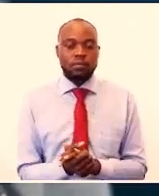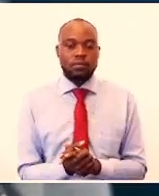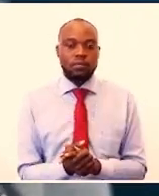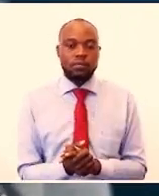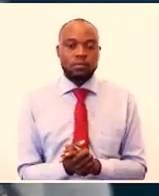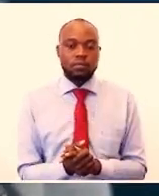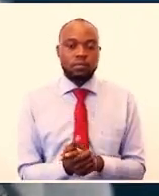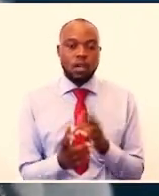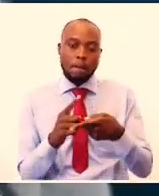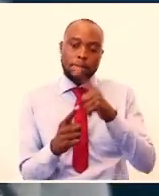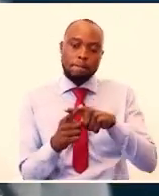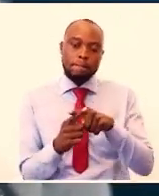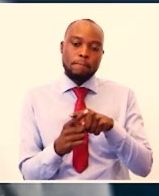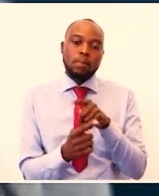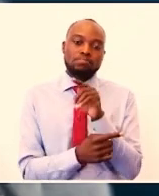About a number